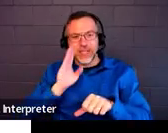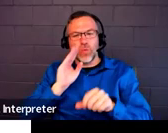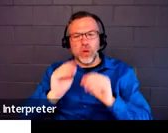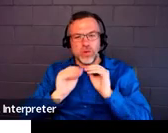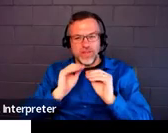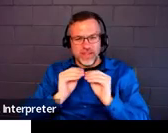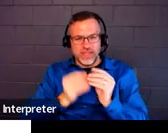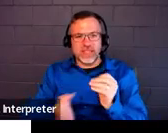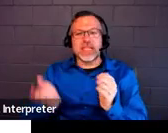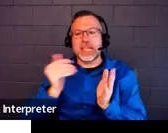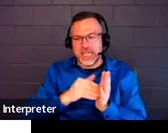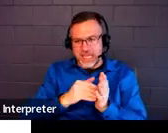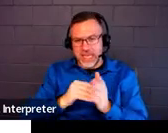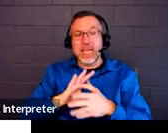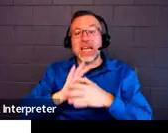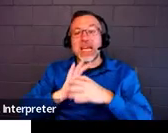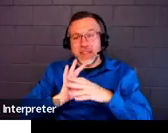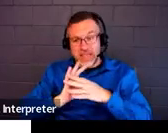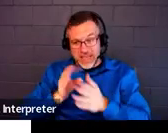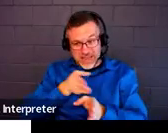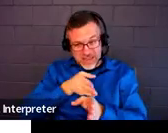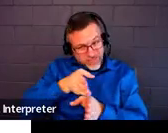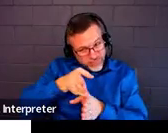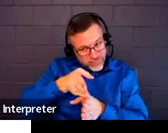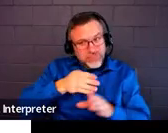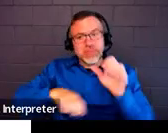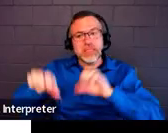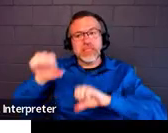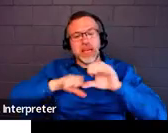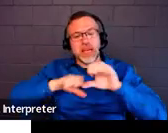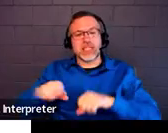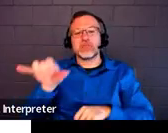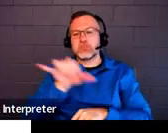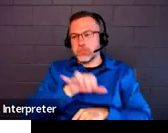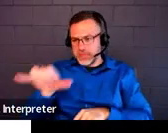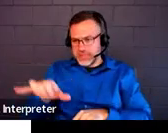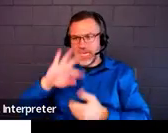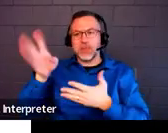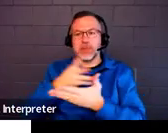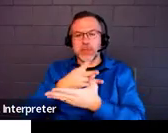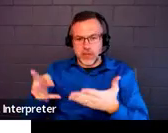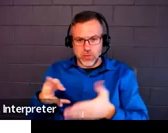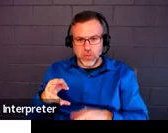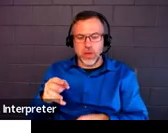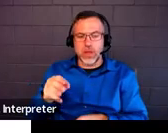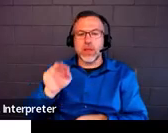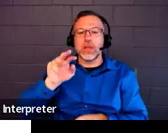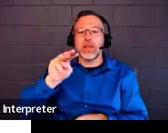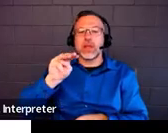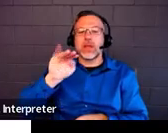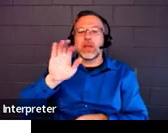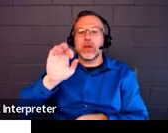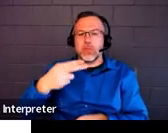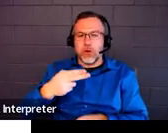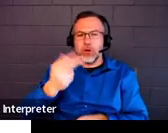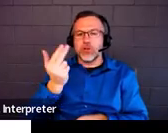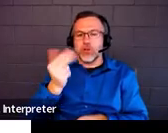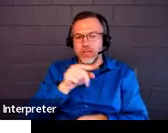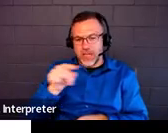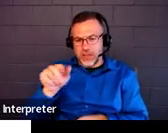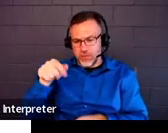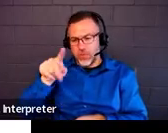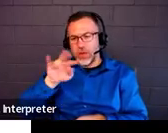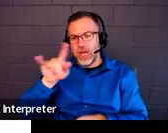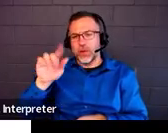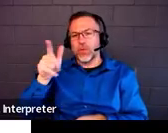again is in the content area of science. It is the same administration dates as MSAA in reading and math, but it's